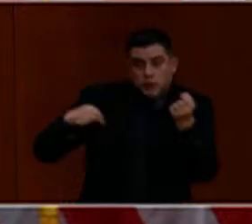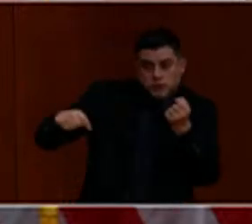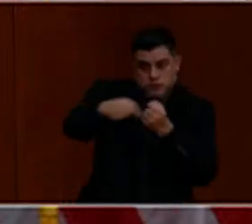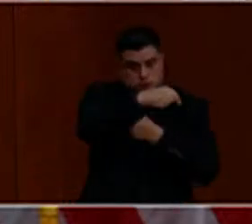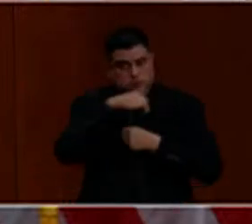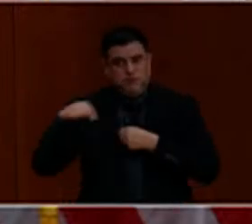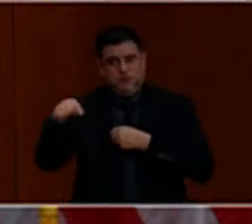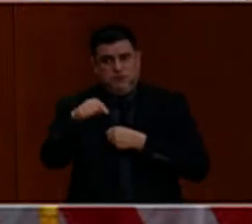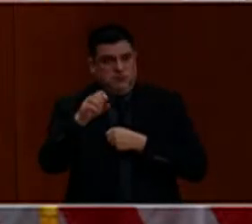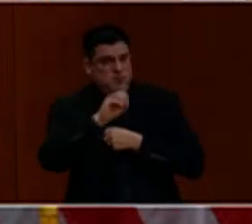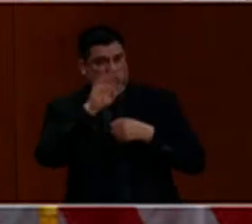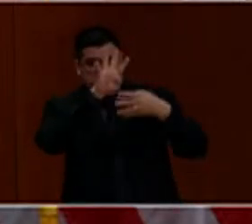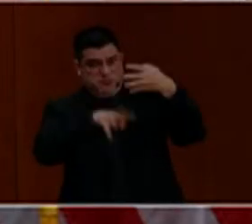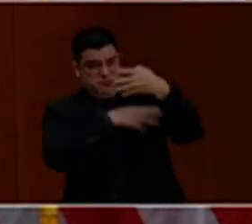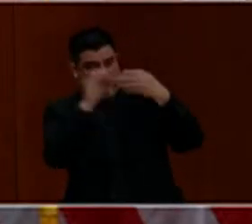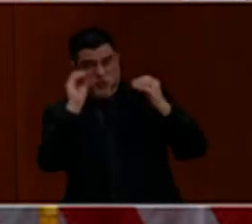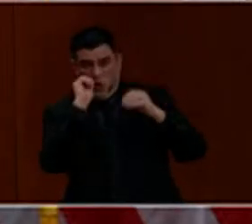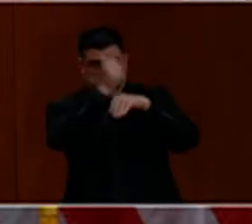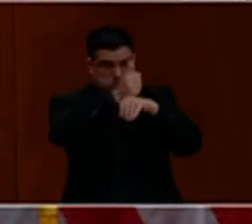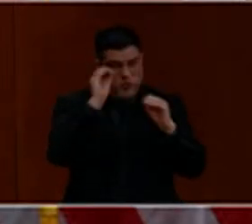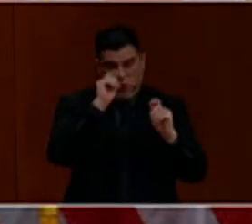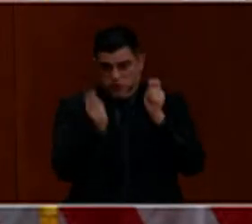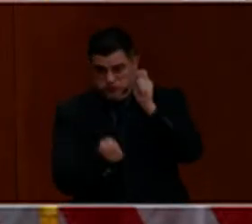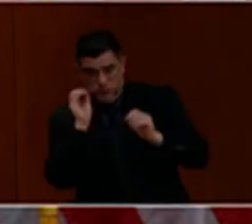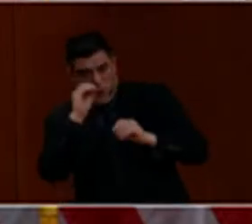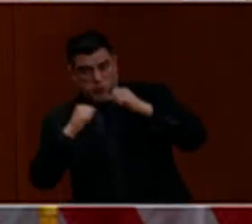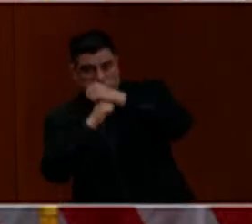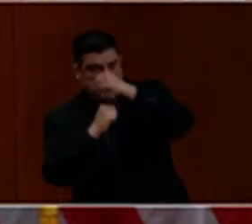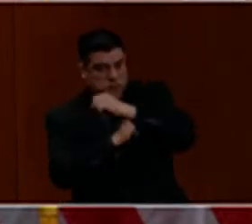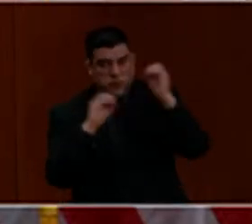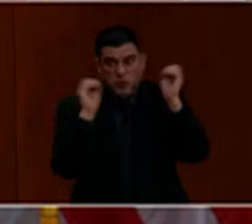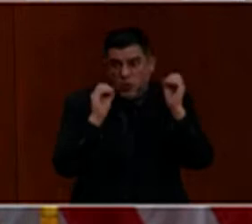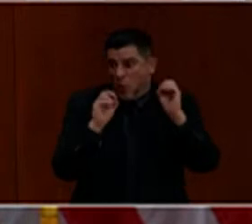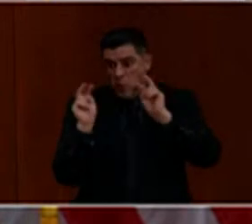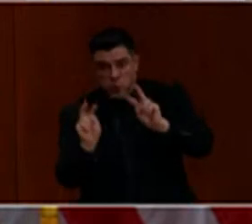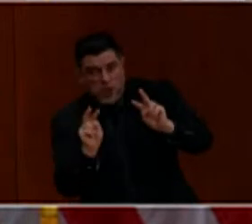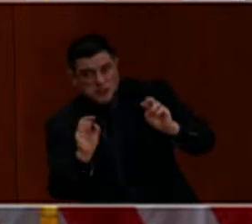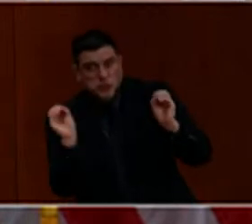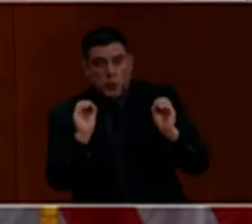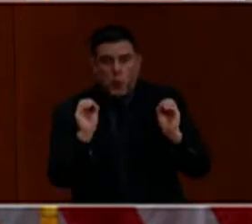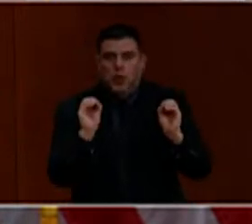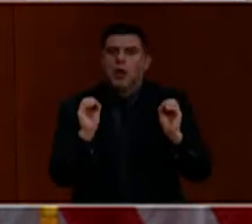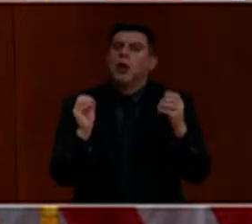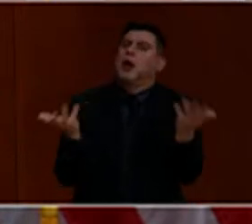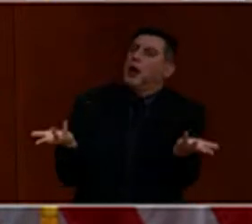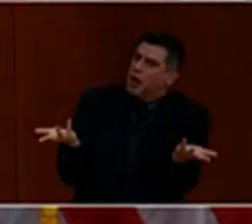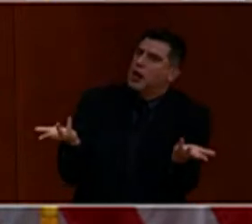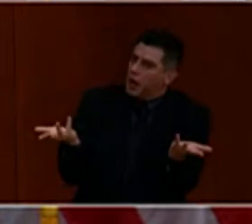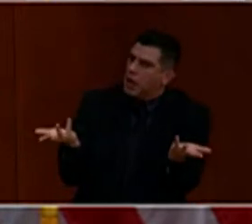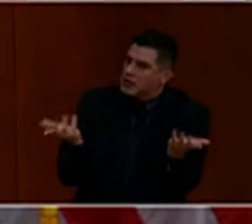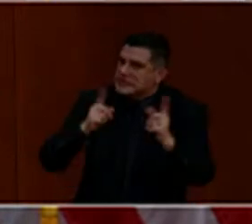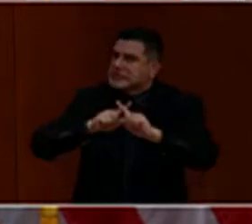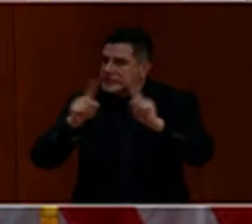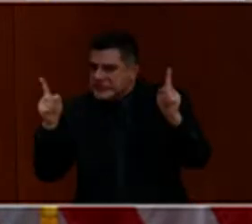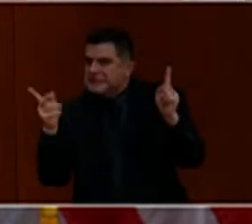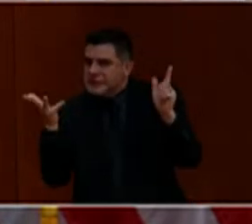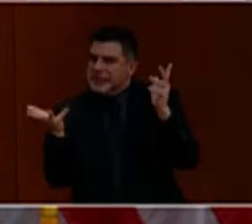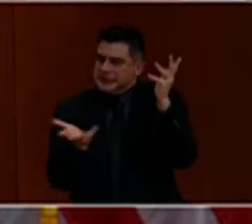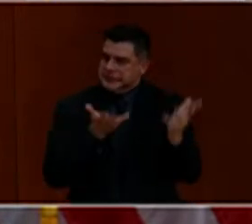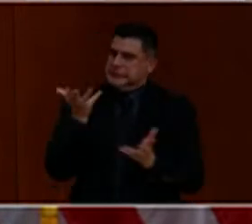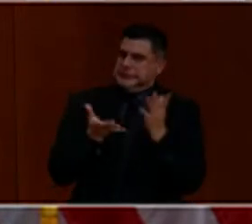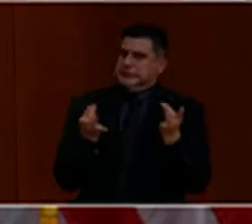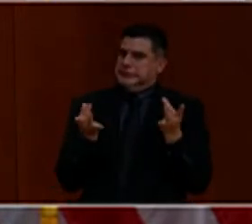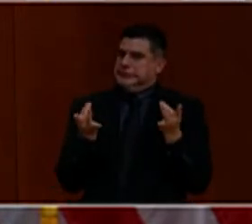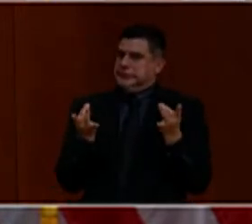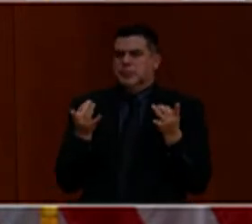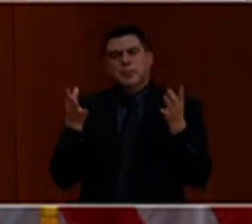to. So I think it's really important, but I also think that the flexibility is very important, doing whatever you can for safety,